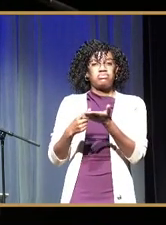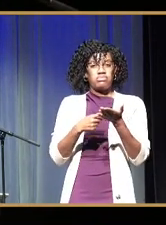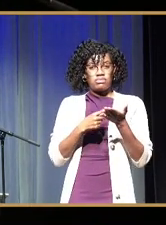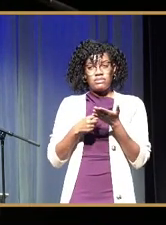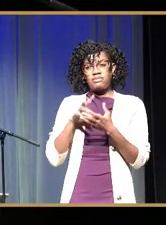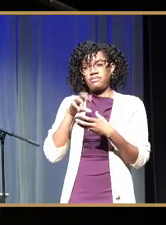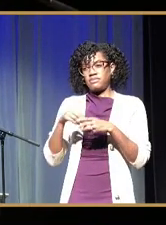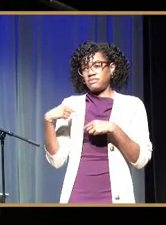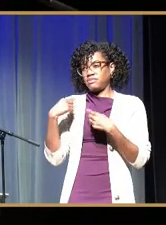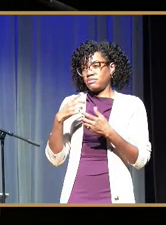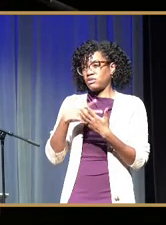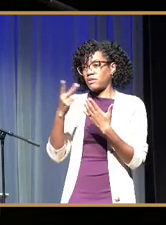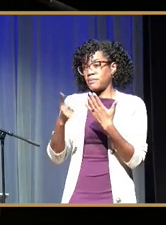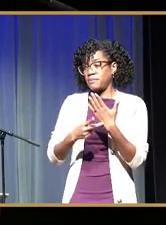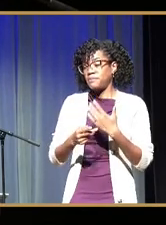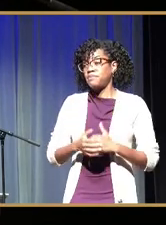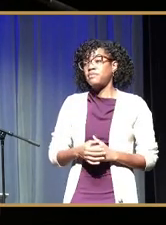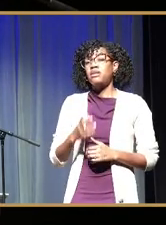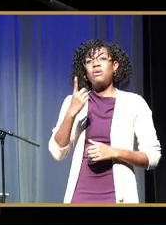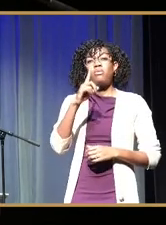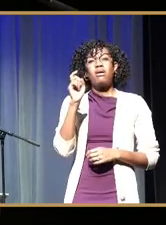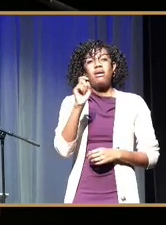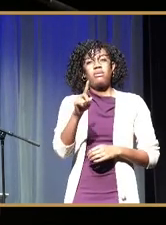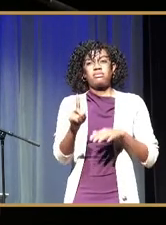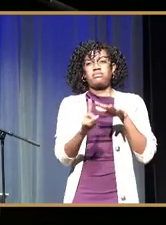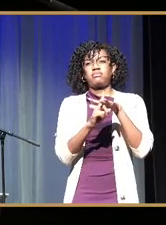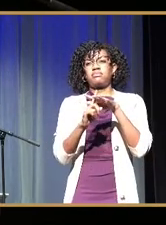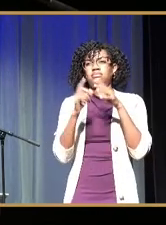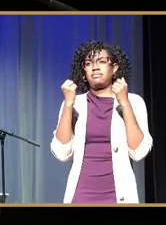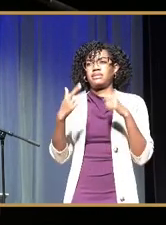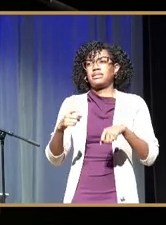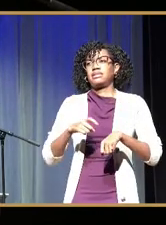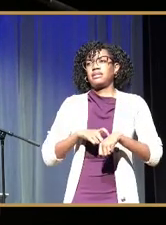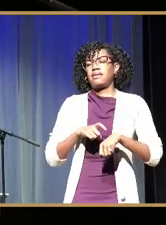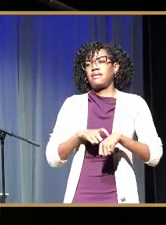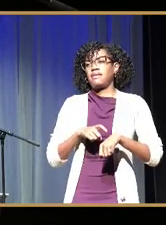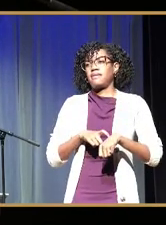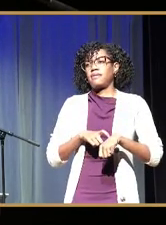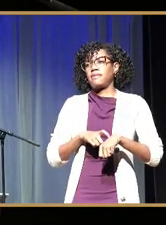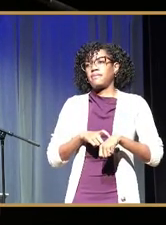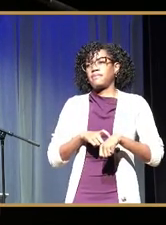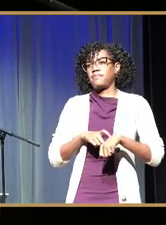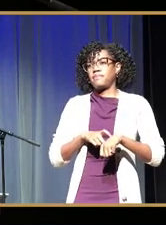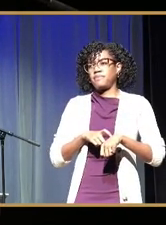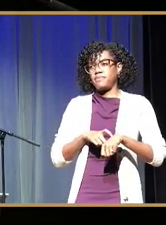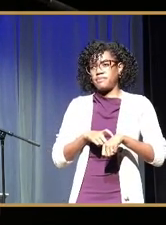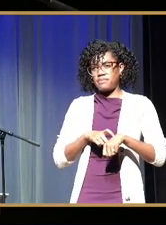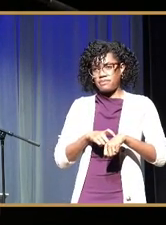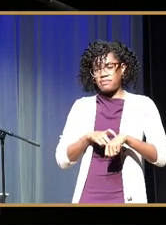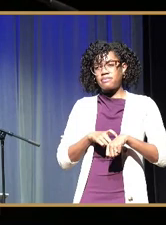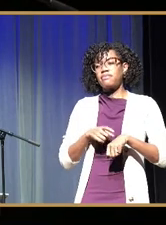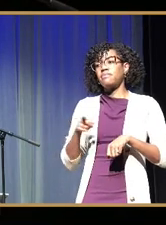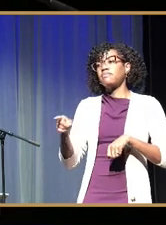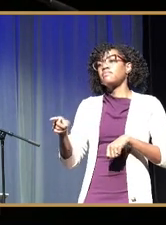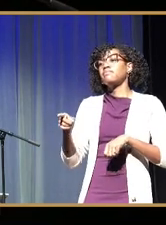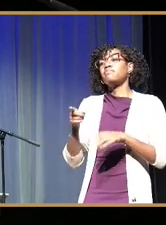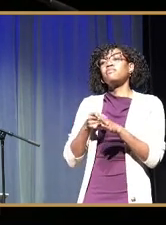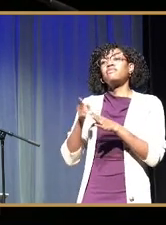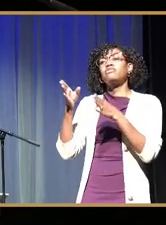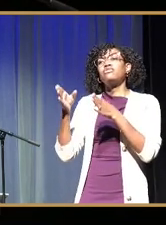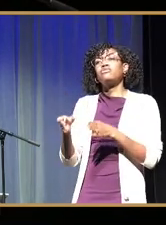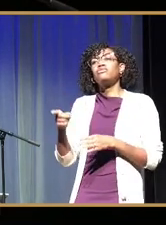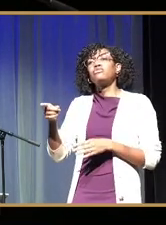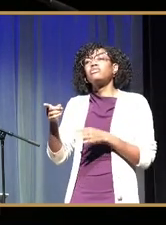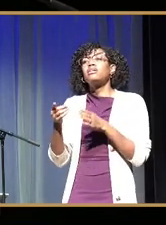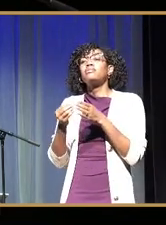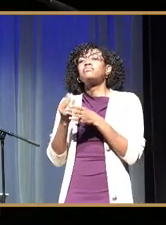programs. One question came up several times. How could these budding professionals pursue